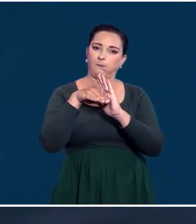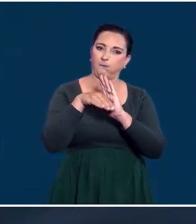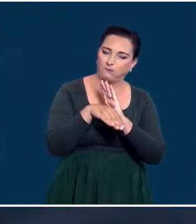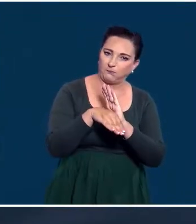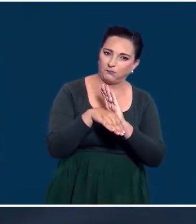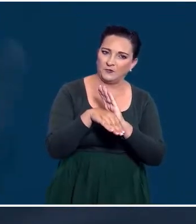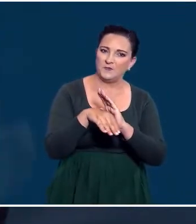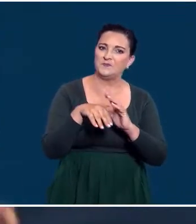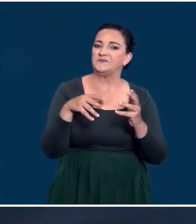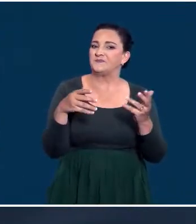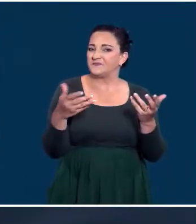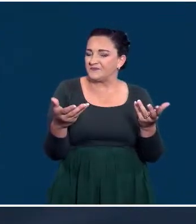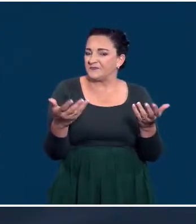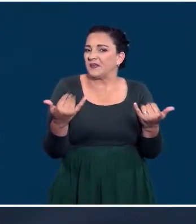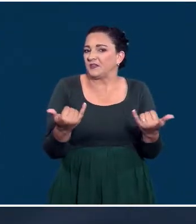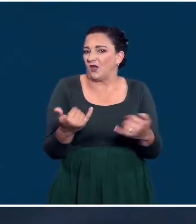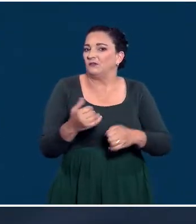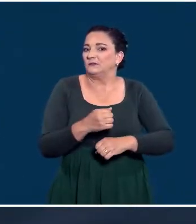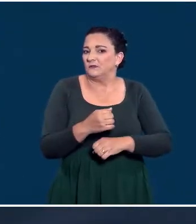you are freeing up